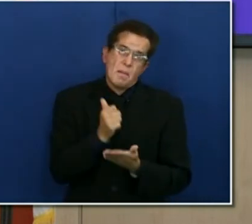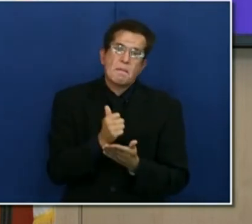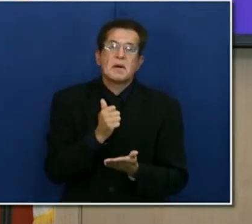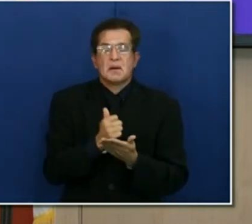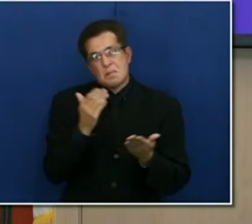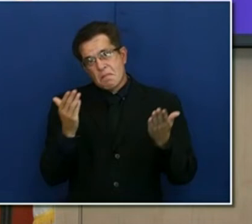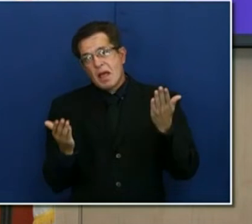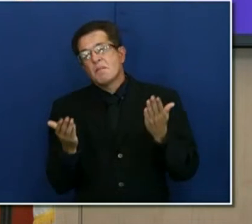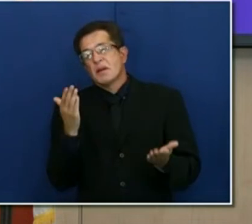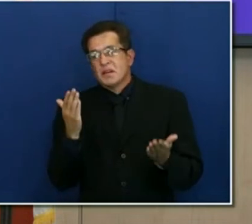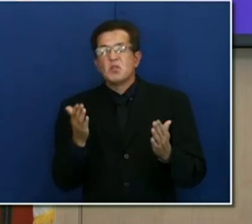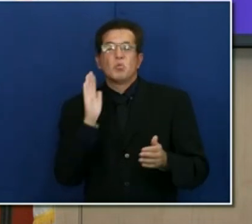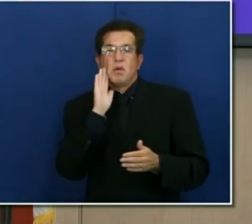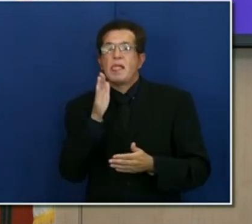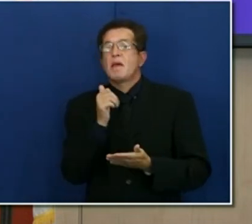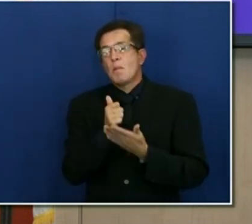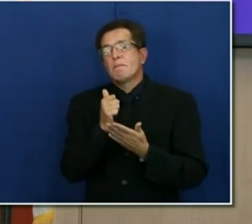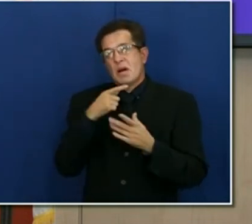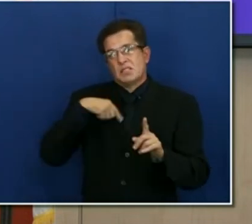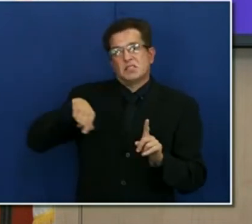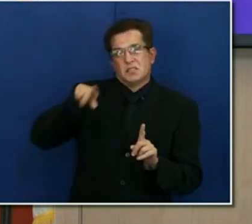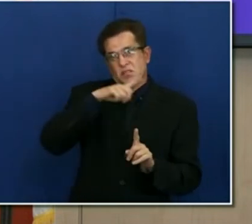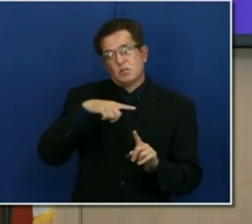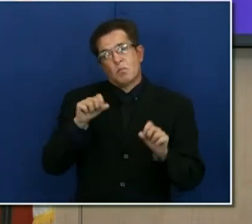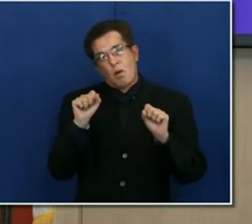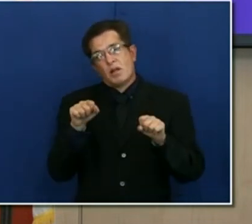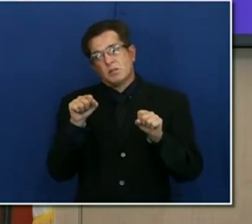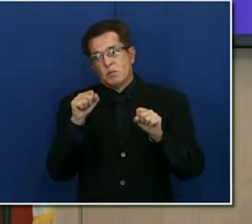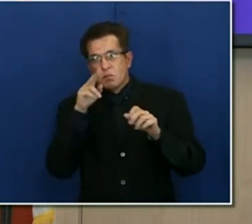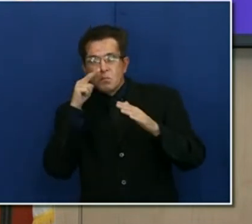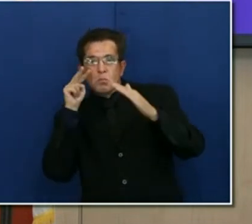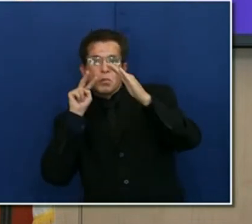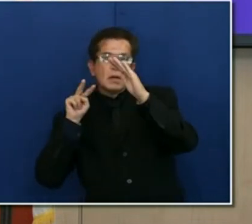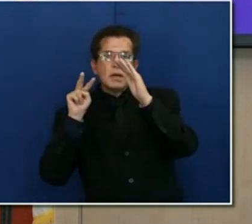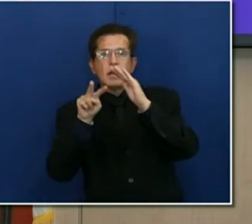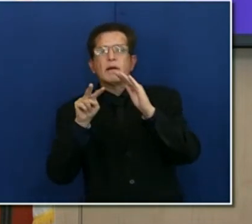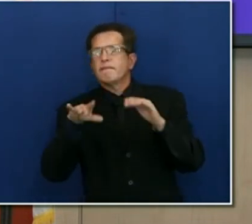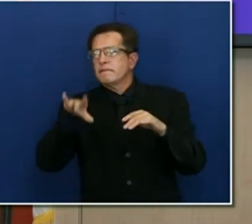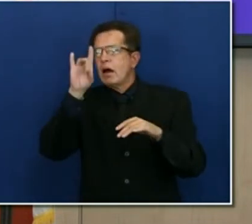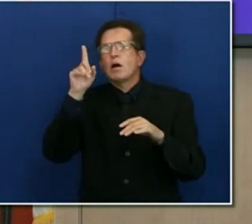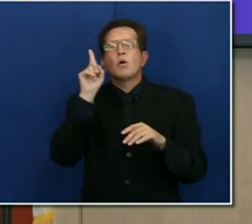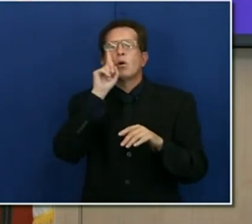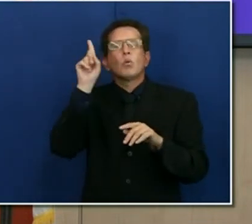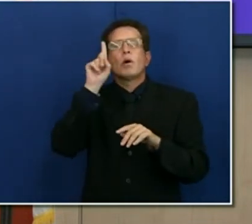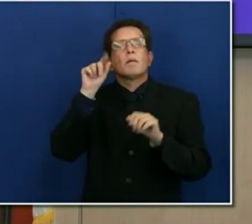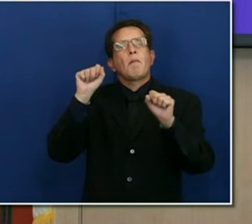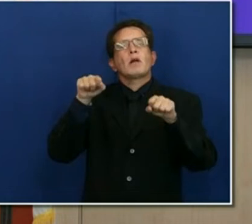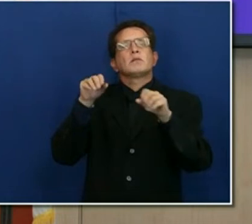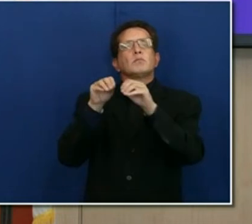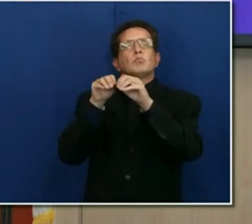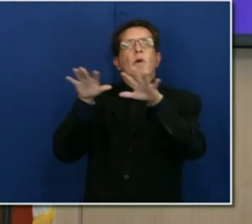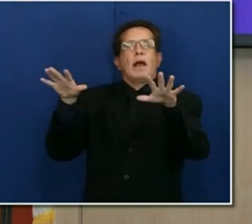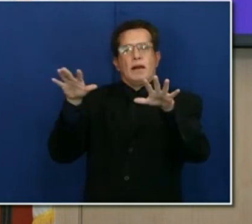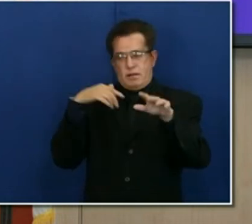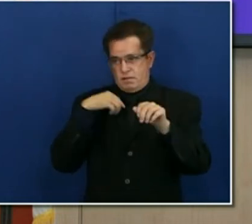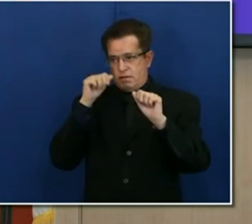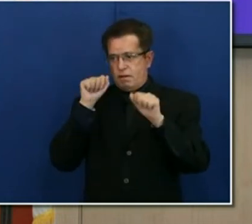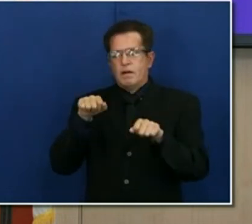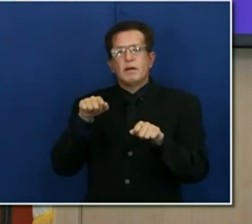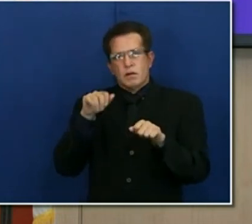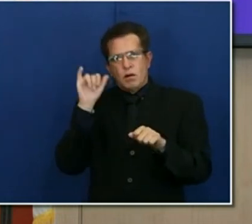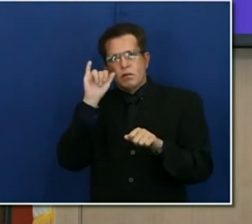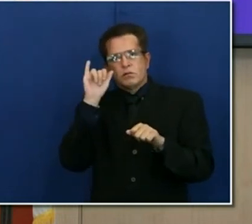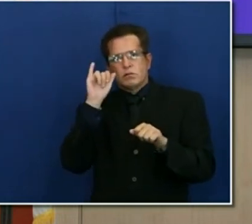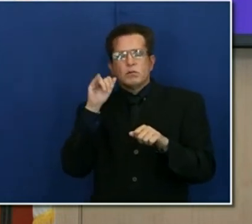may indeed help us understand how many more people are susceptible and help us direct our